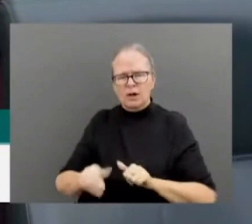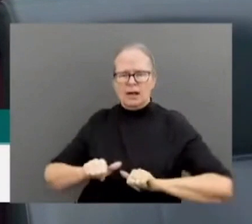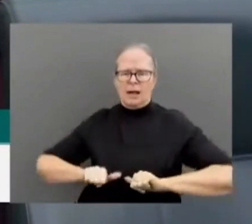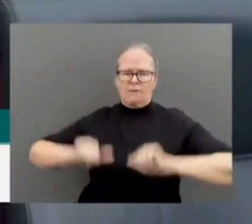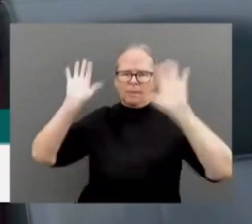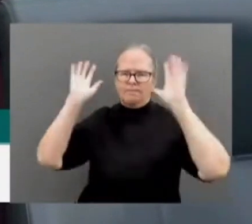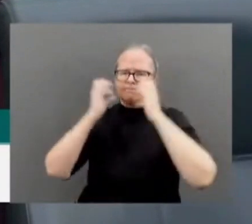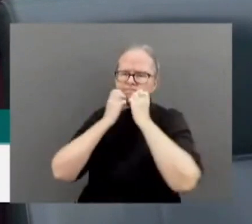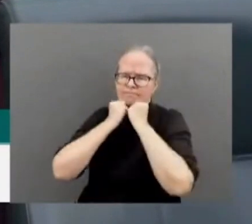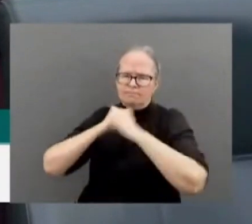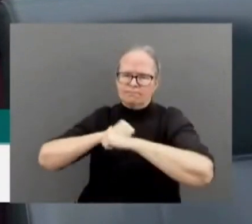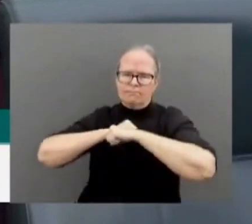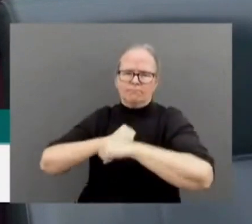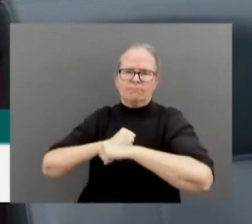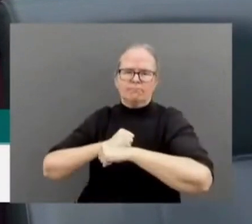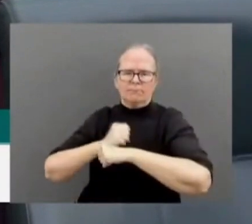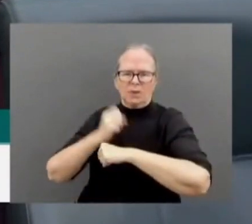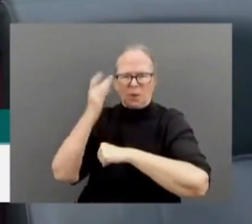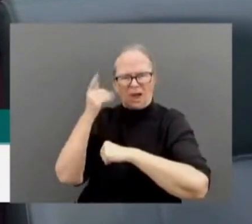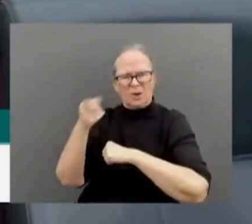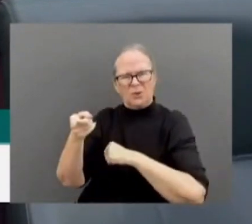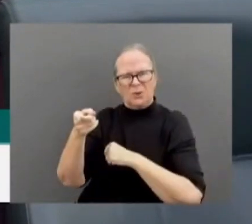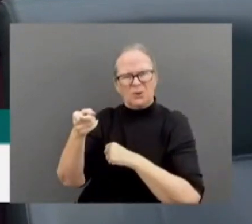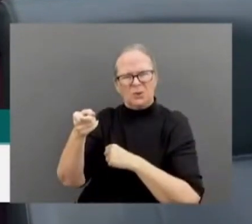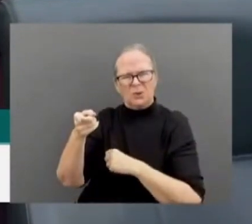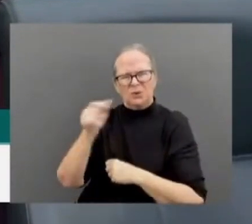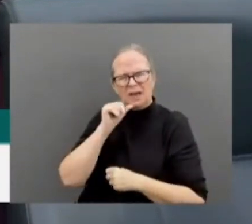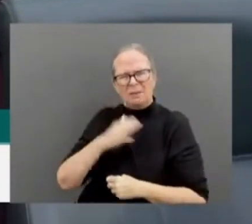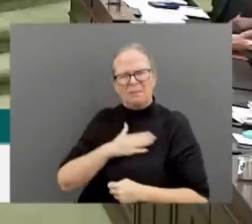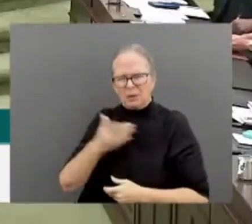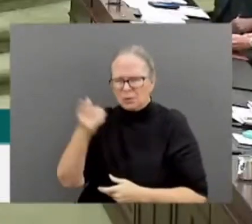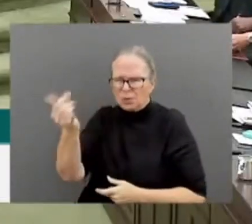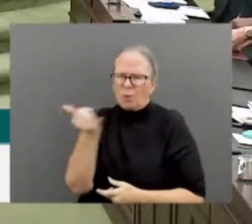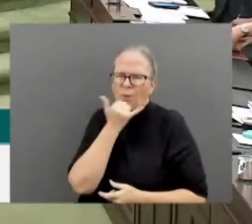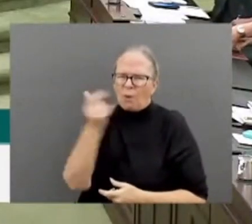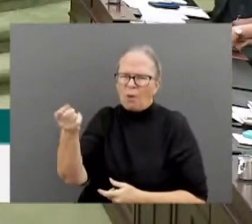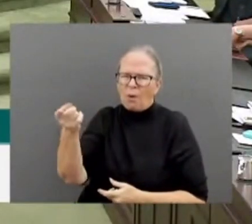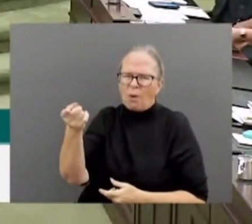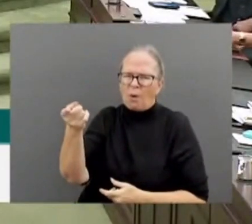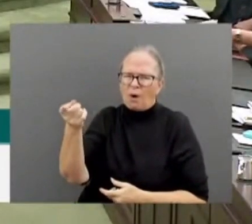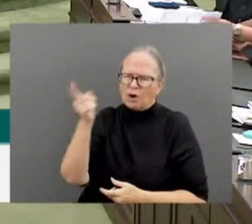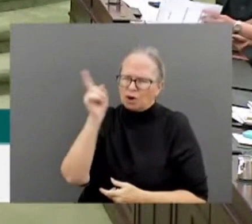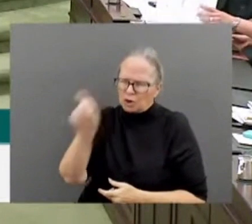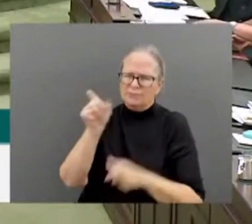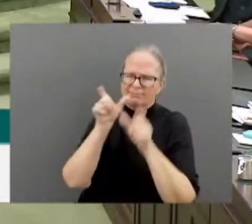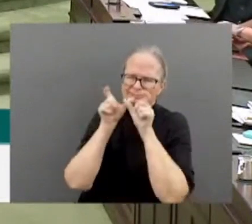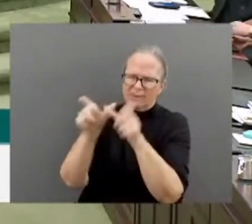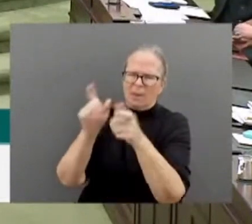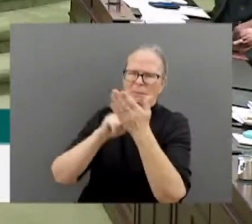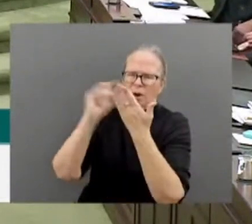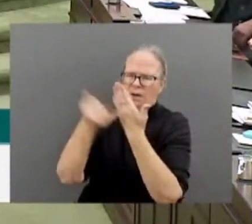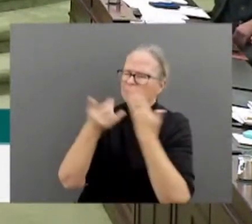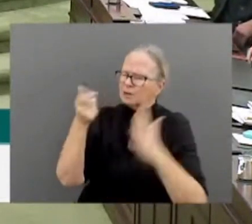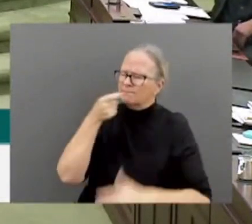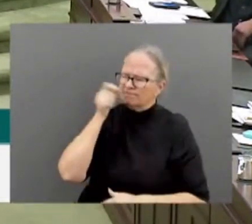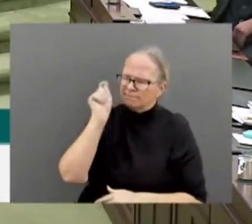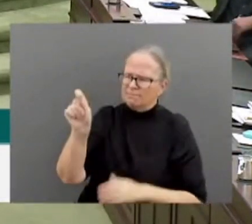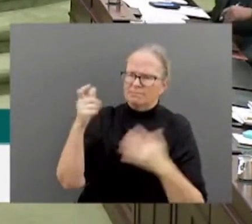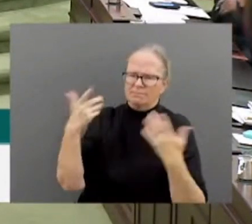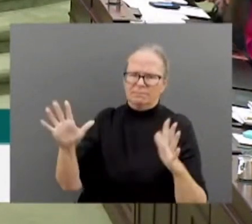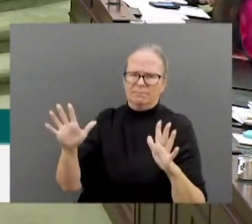wrong? Why can't the government just ban these projects once and for all? The Honourable Minister of Energy and